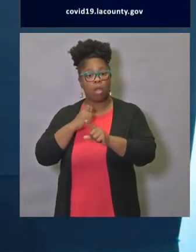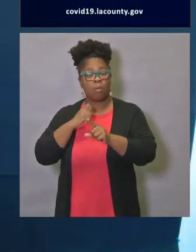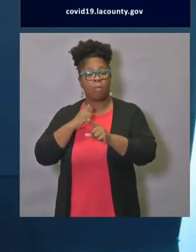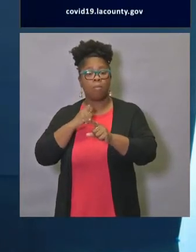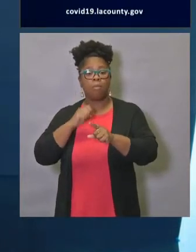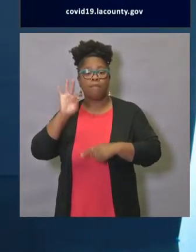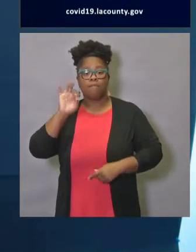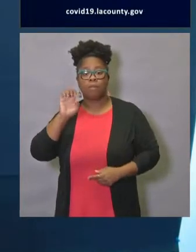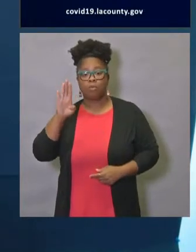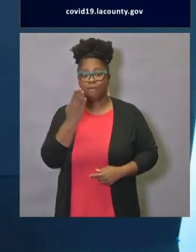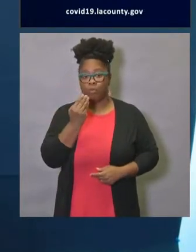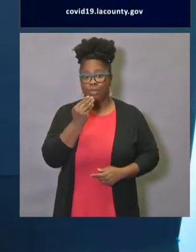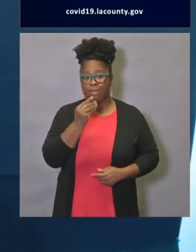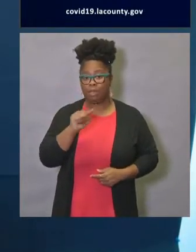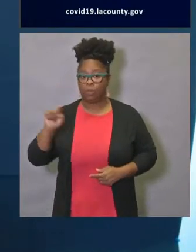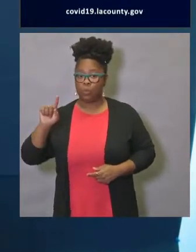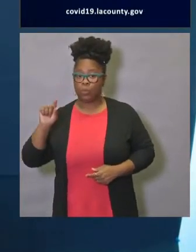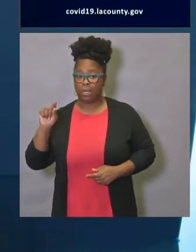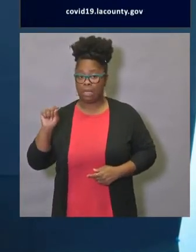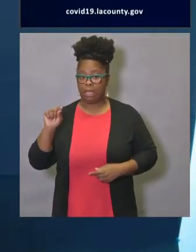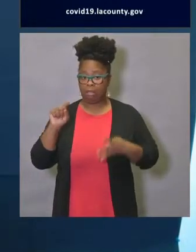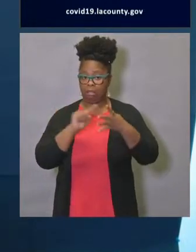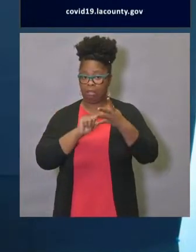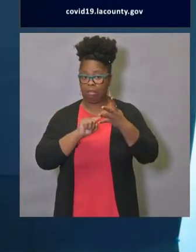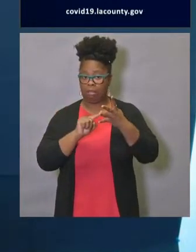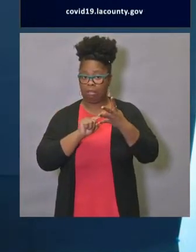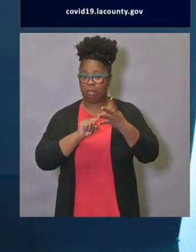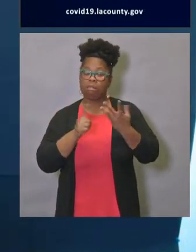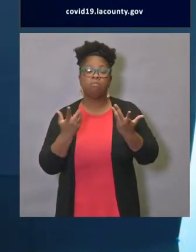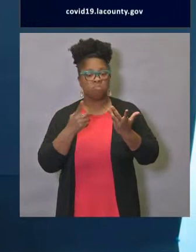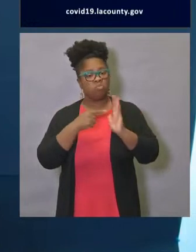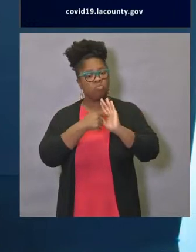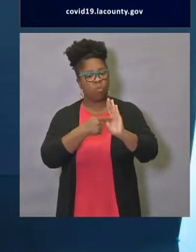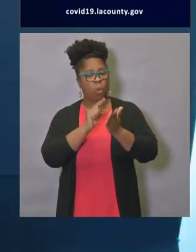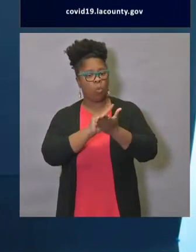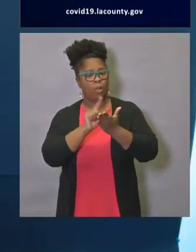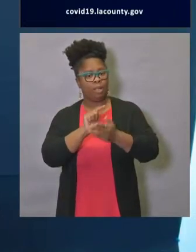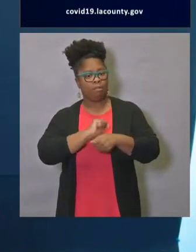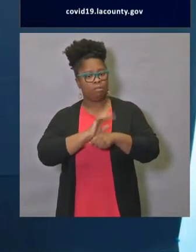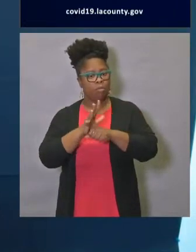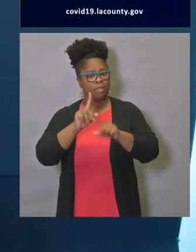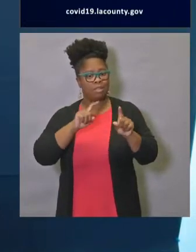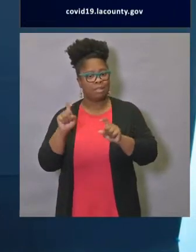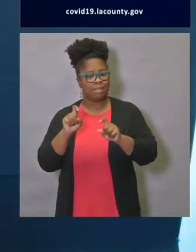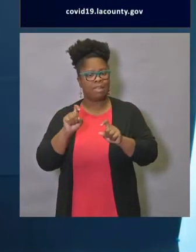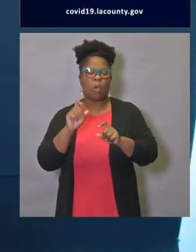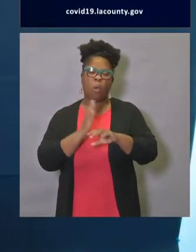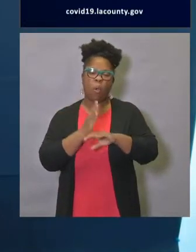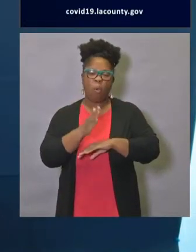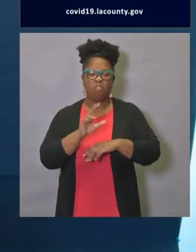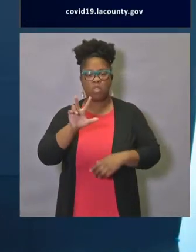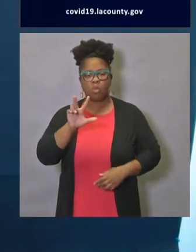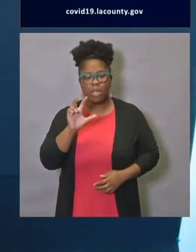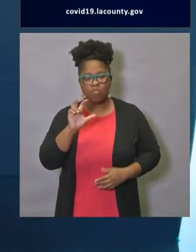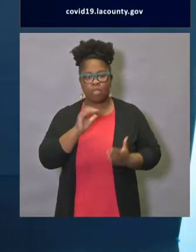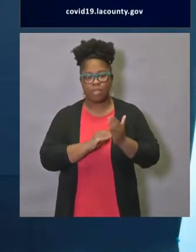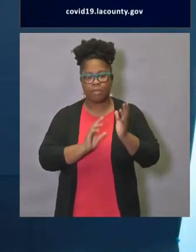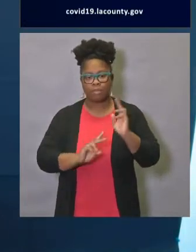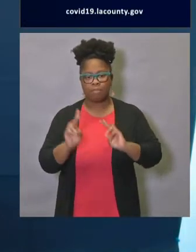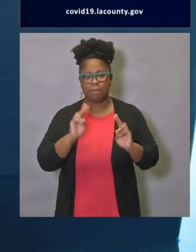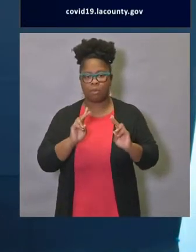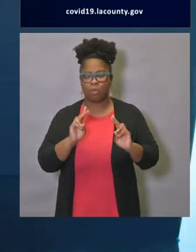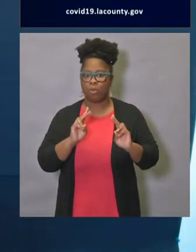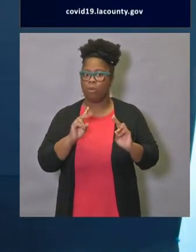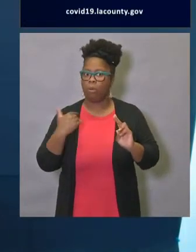February 14th through the 20th showed weekly COVID-19 testing at just over 300,000. And that's